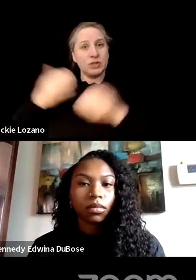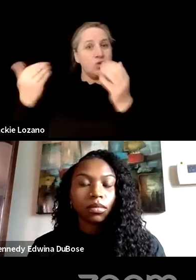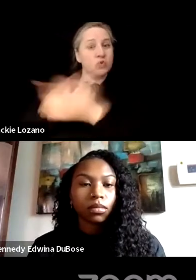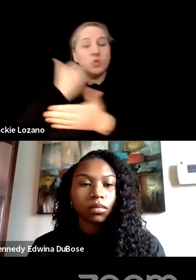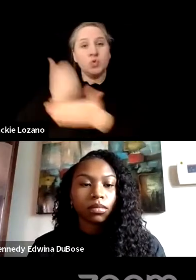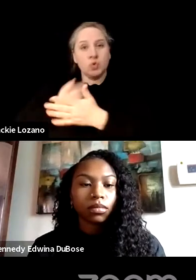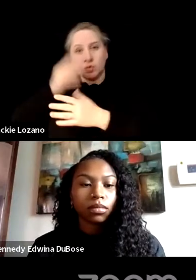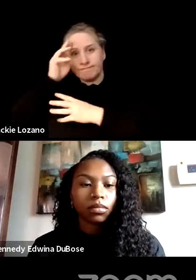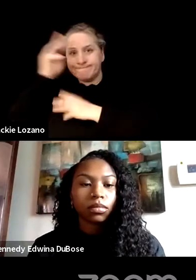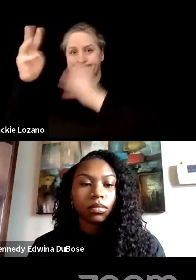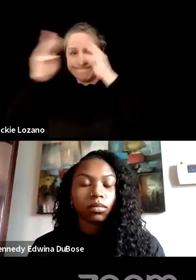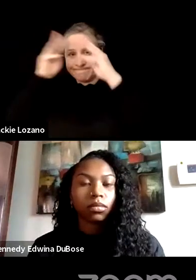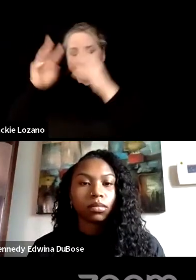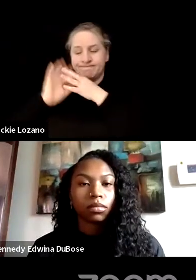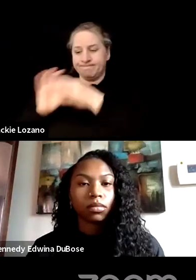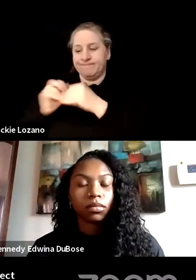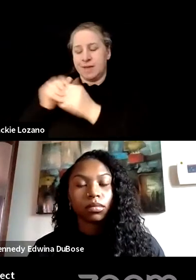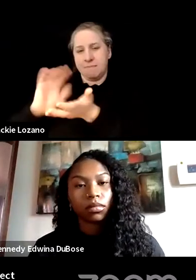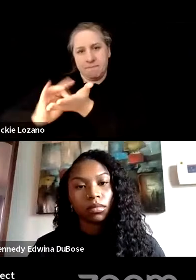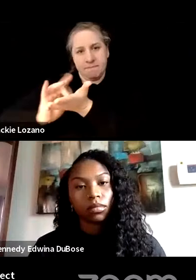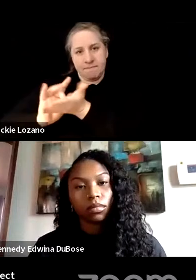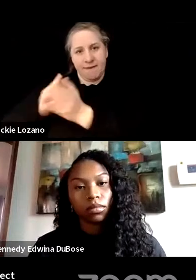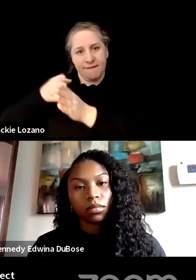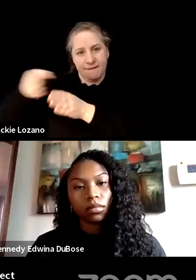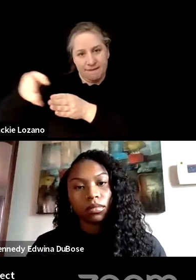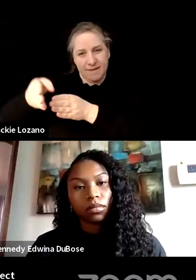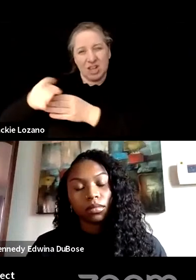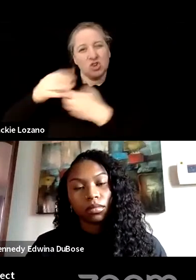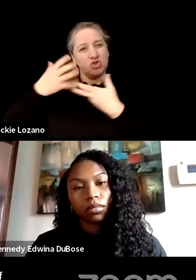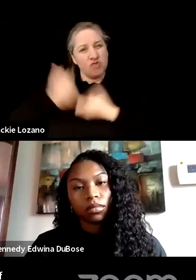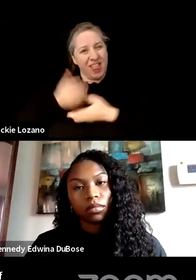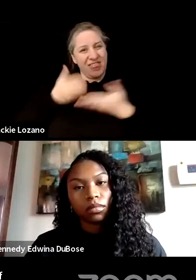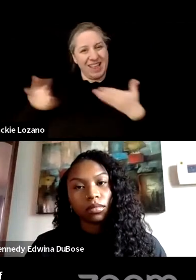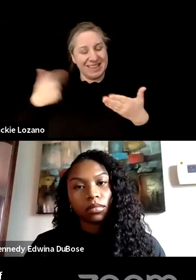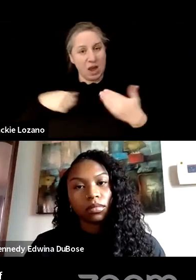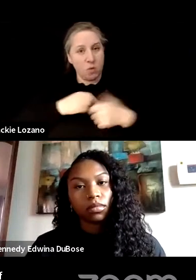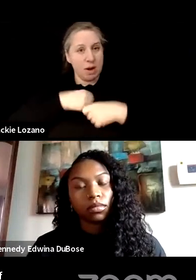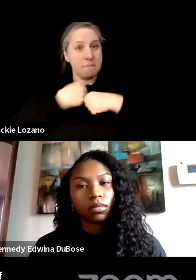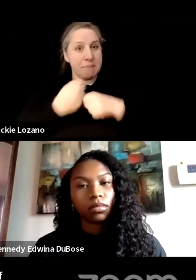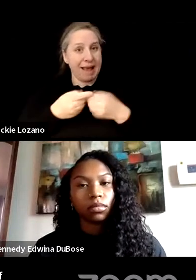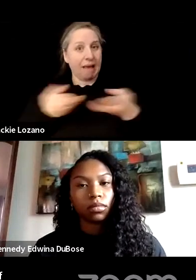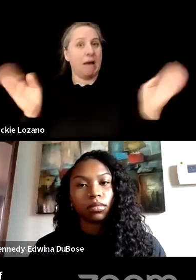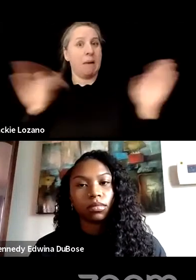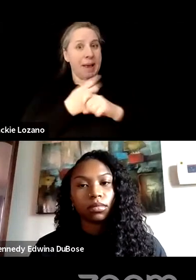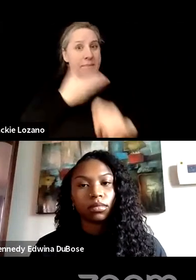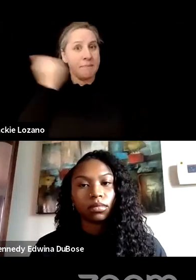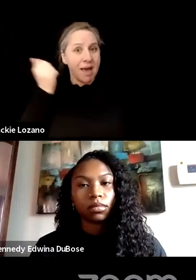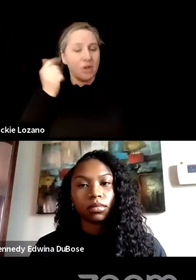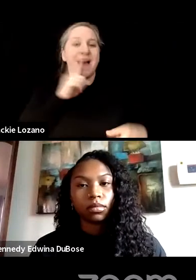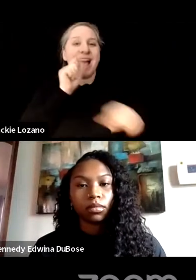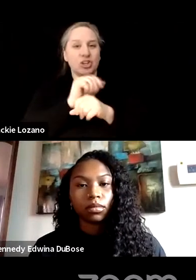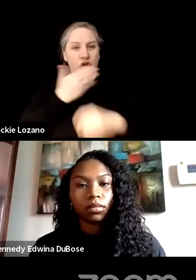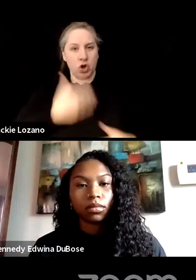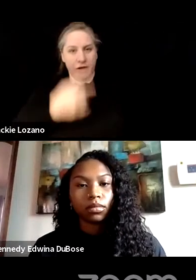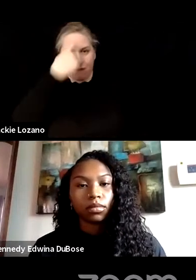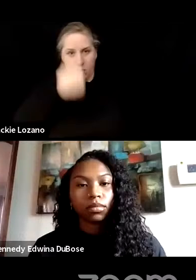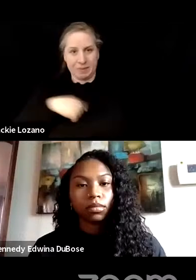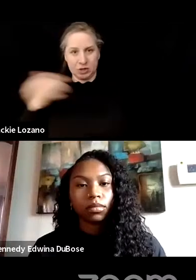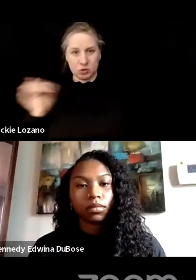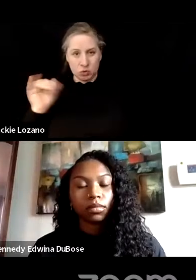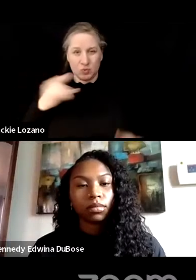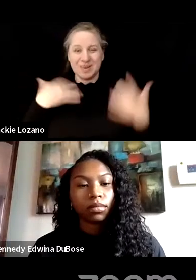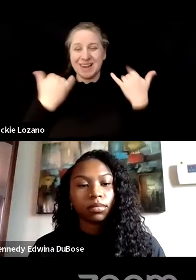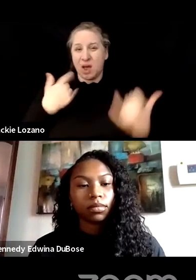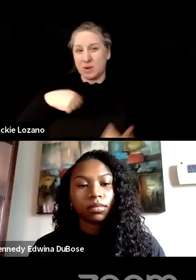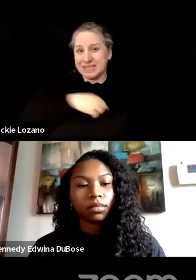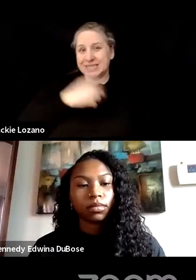trust that these things that we're putting out to make things better are actually good for me. And so now we're faced